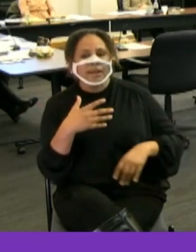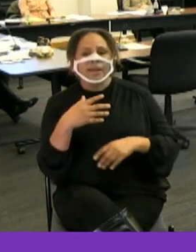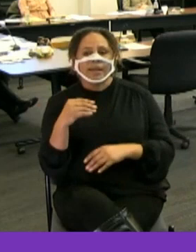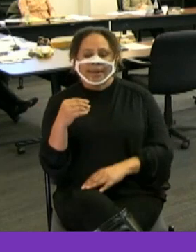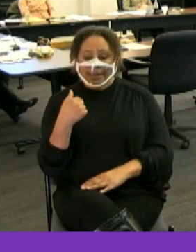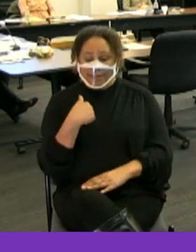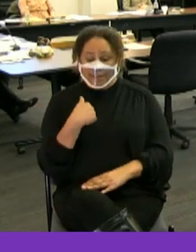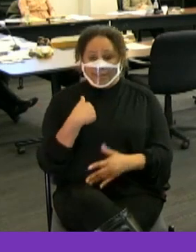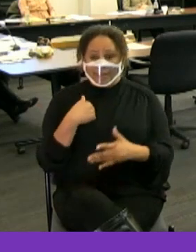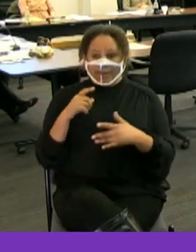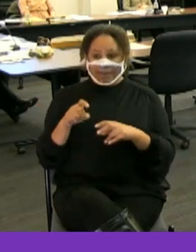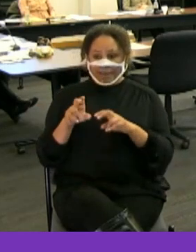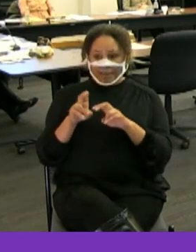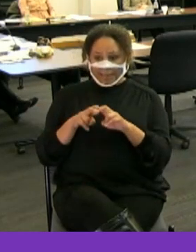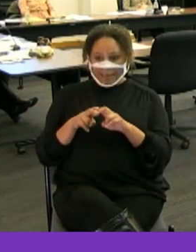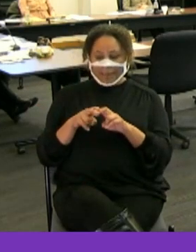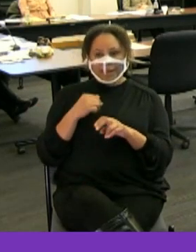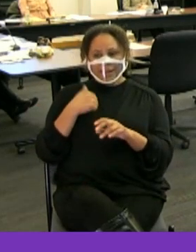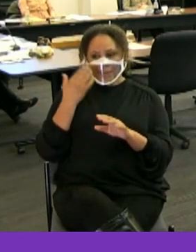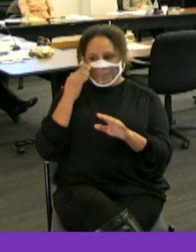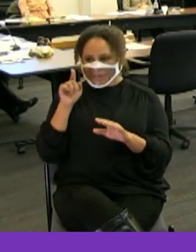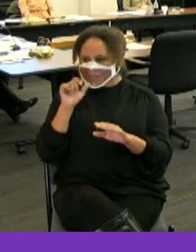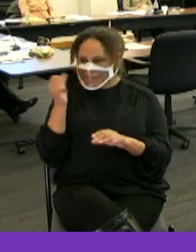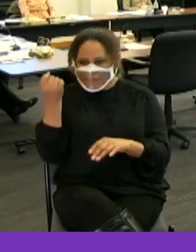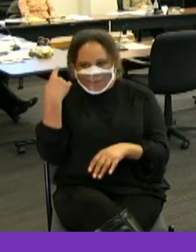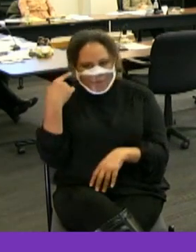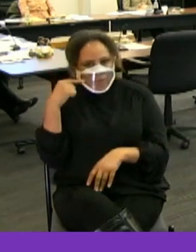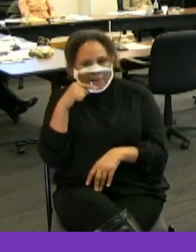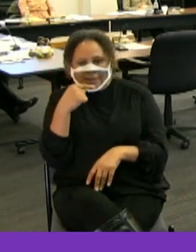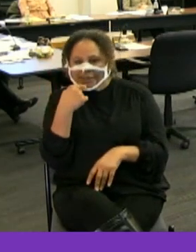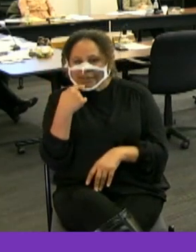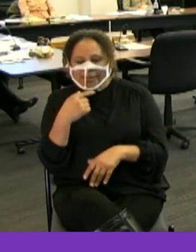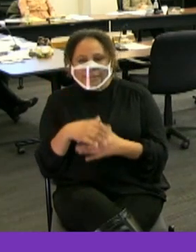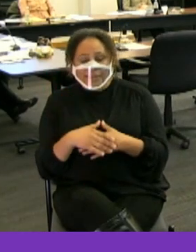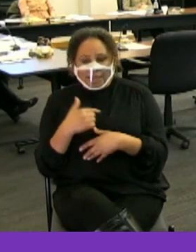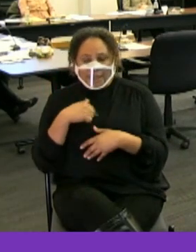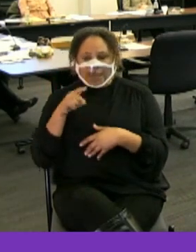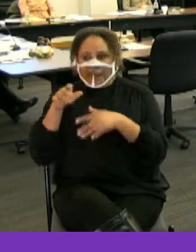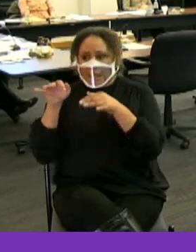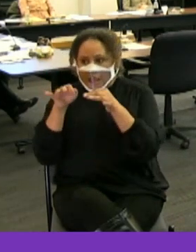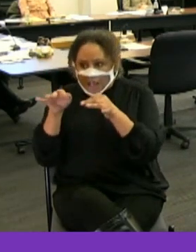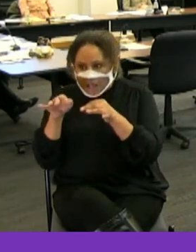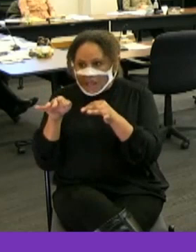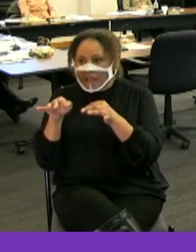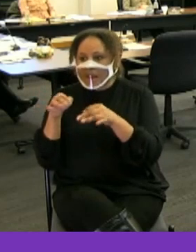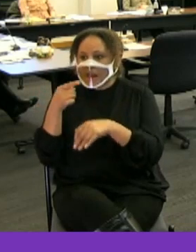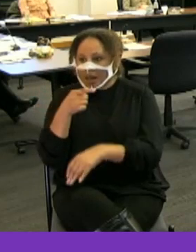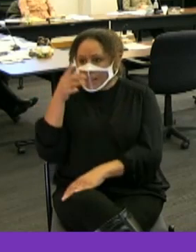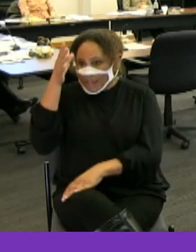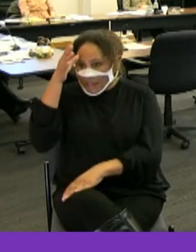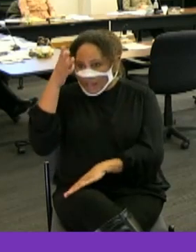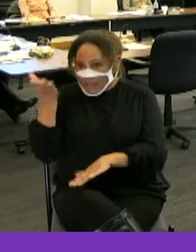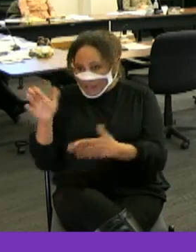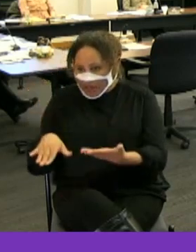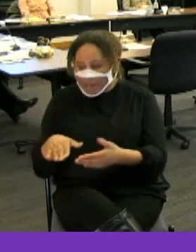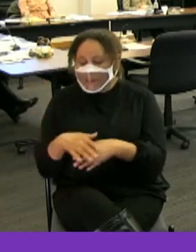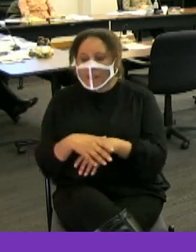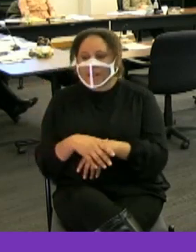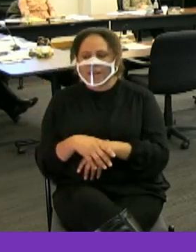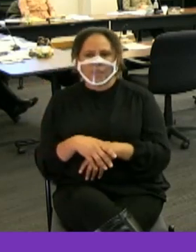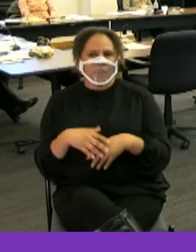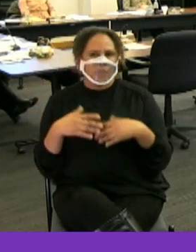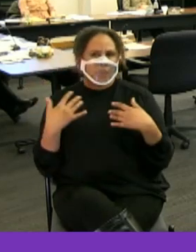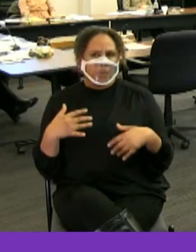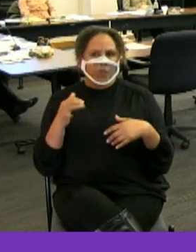And I had to sit there, and I realized she didn't know what he said. I have to tell her that my father is dead. That was